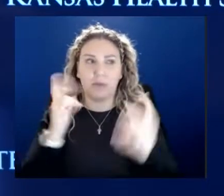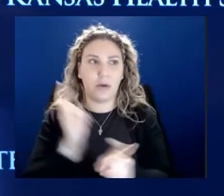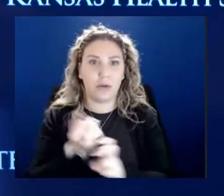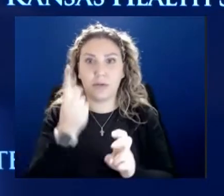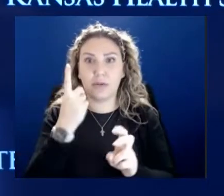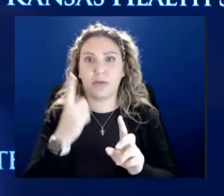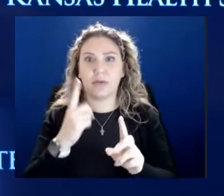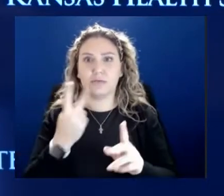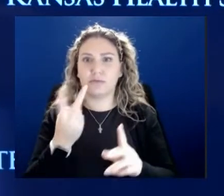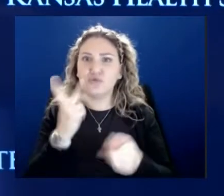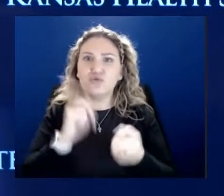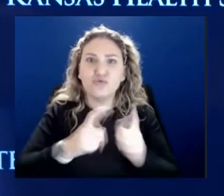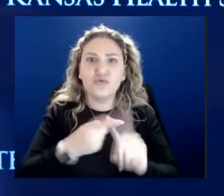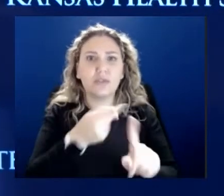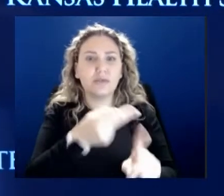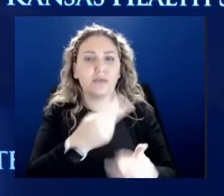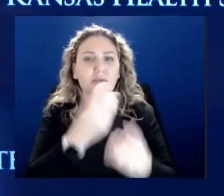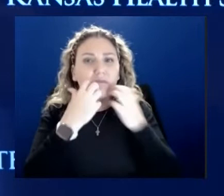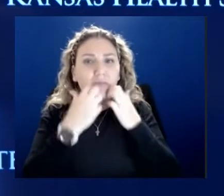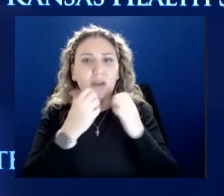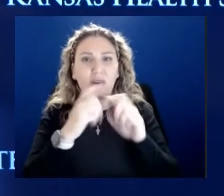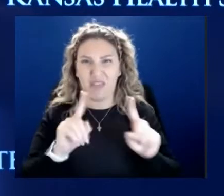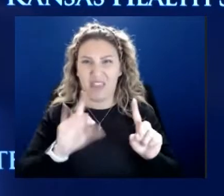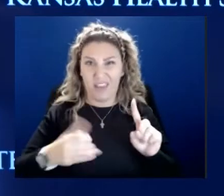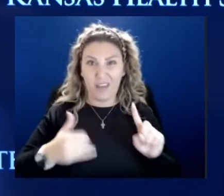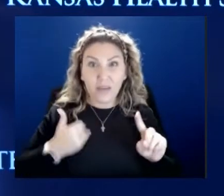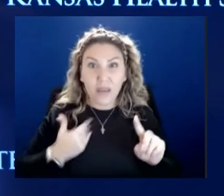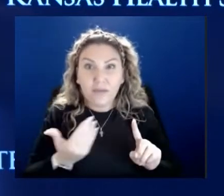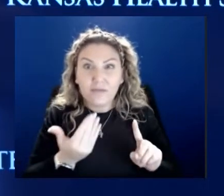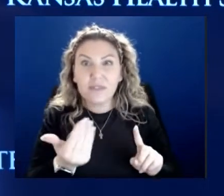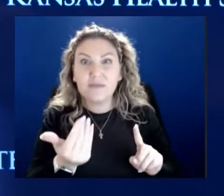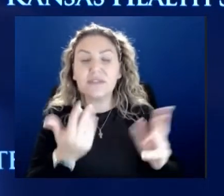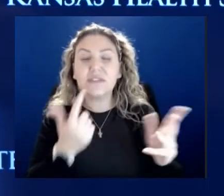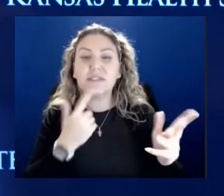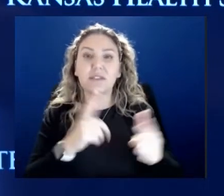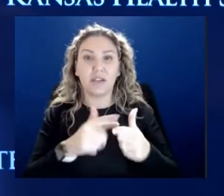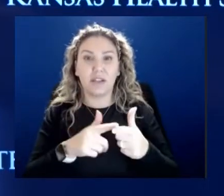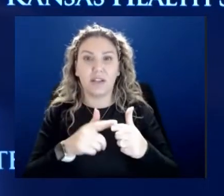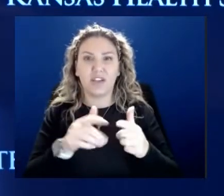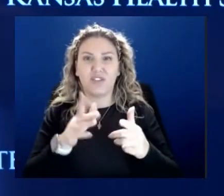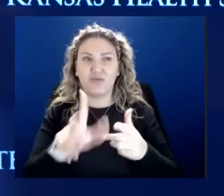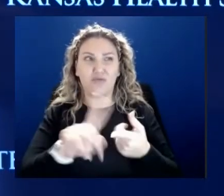you care about, but to be that young and to lose friends in such a difficult manner would